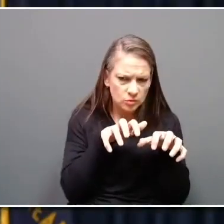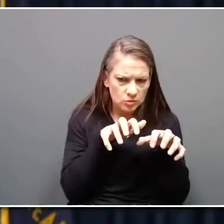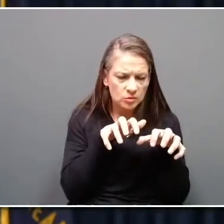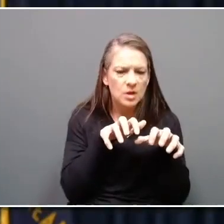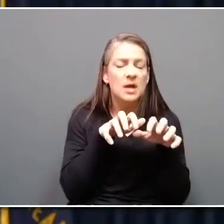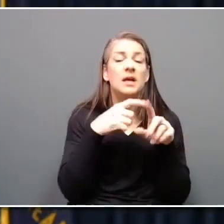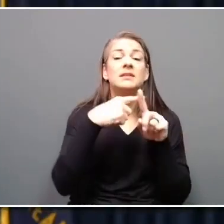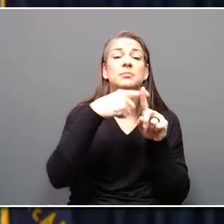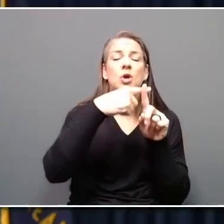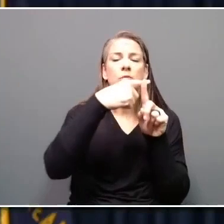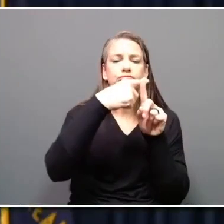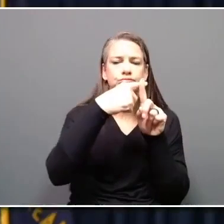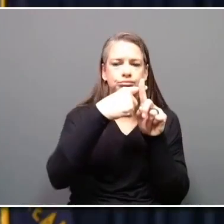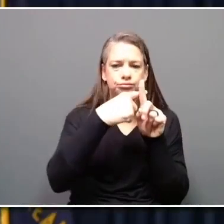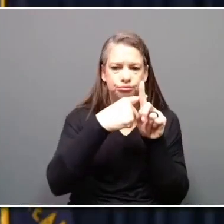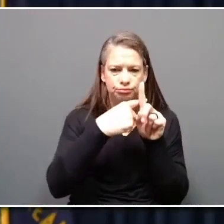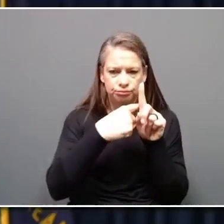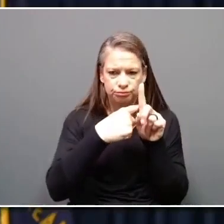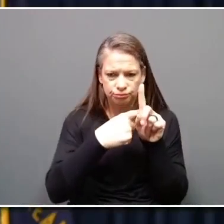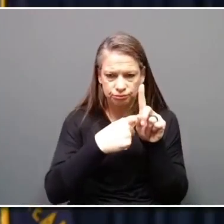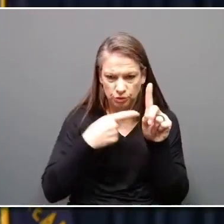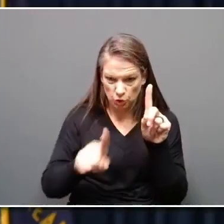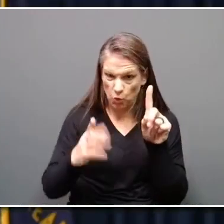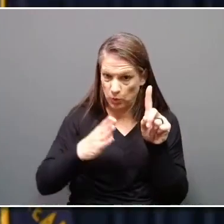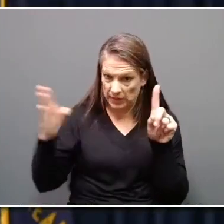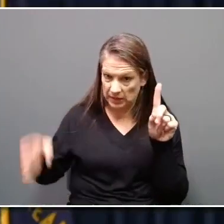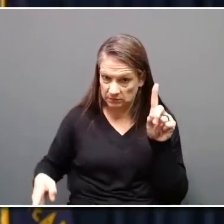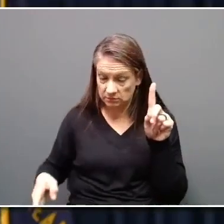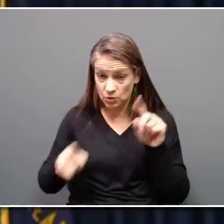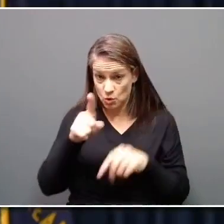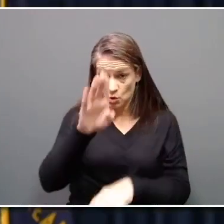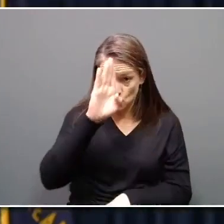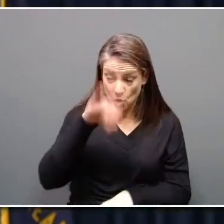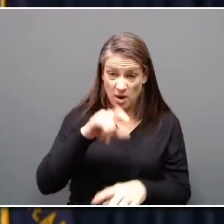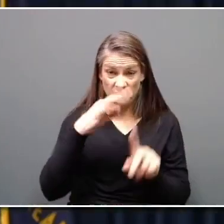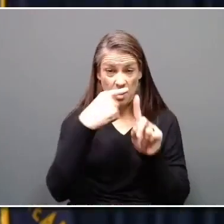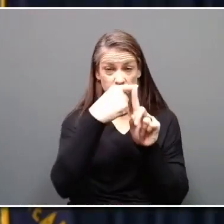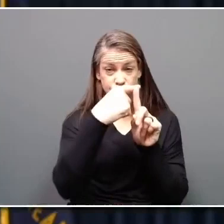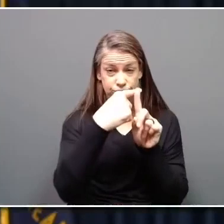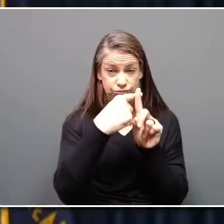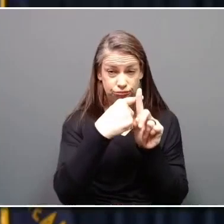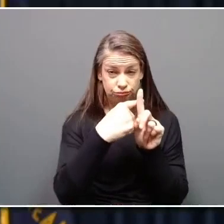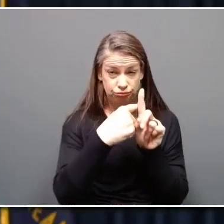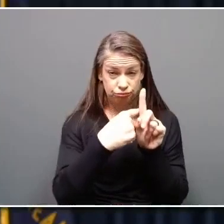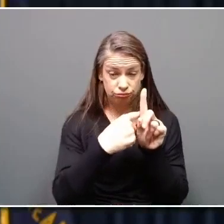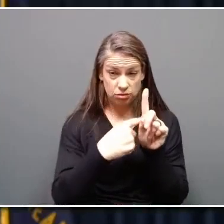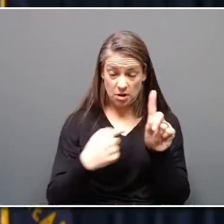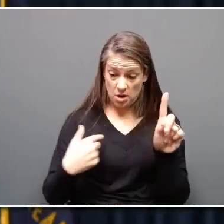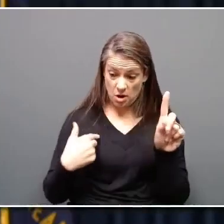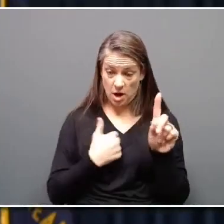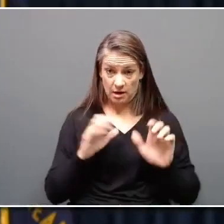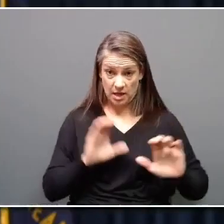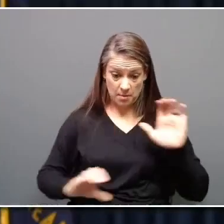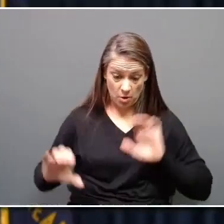temperatures over the weekend. And of course, when temperatures drop to these levels, our treatment chemicals aren't